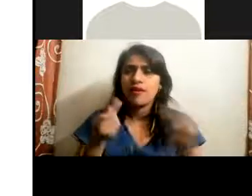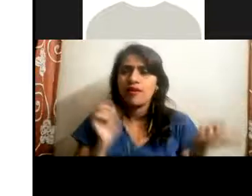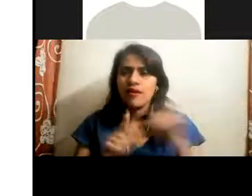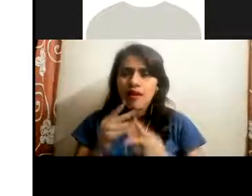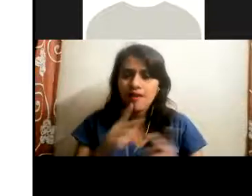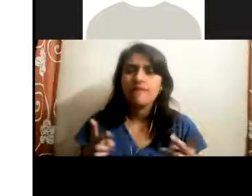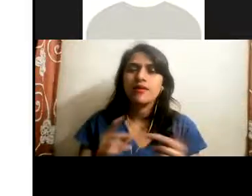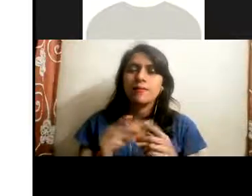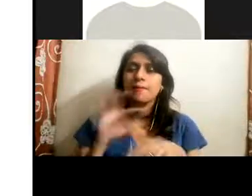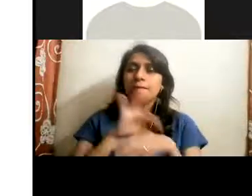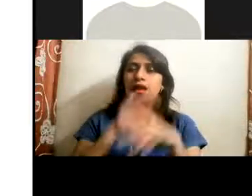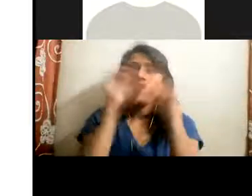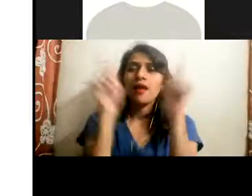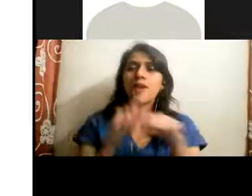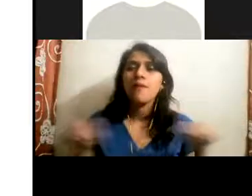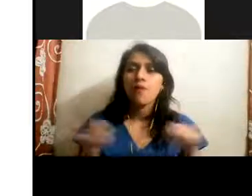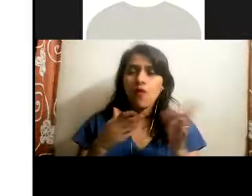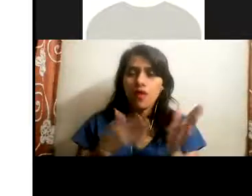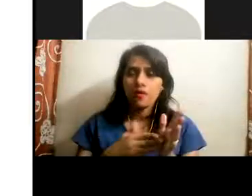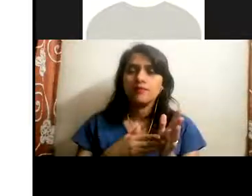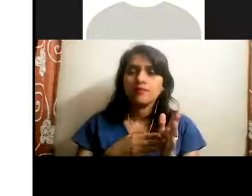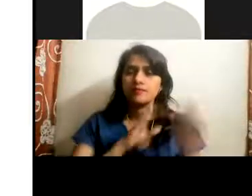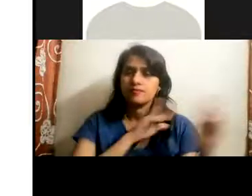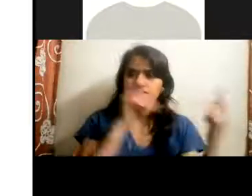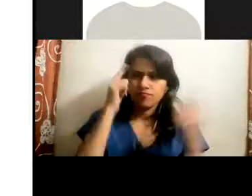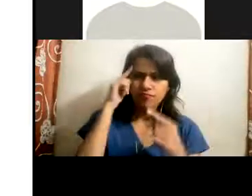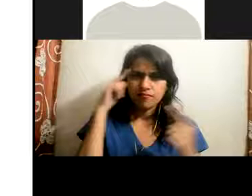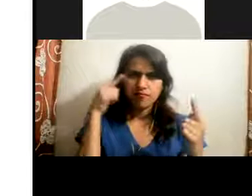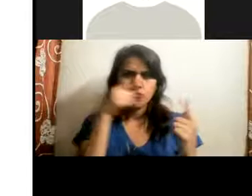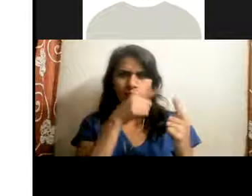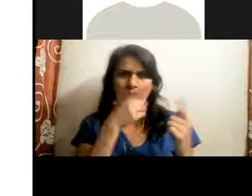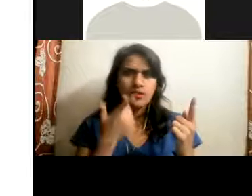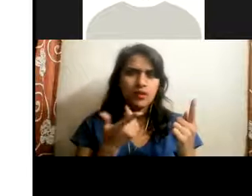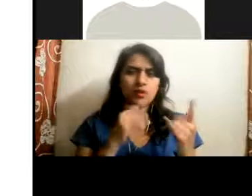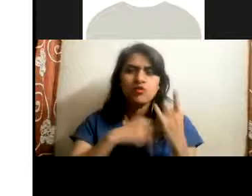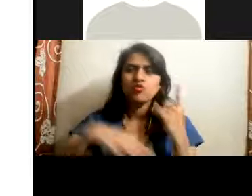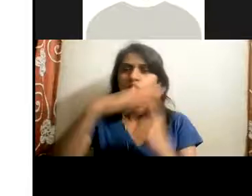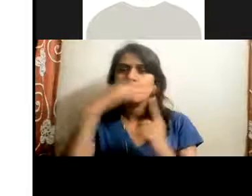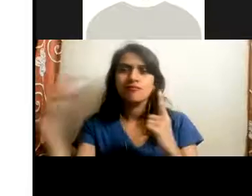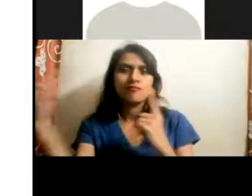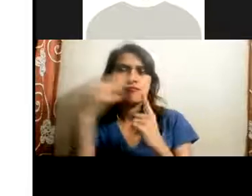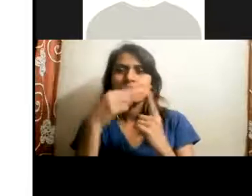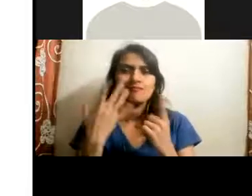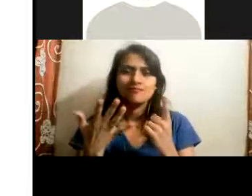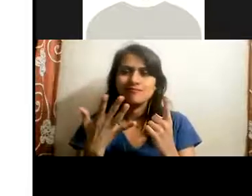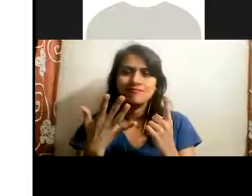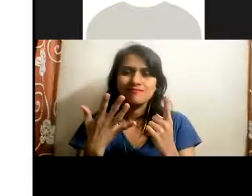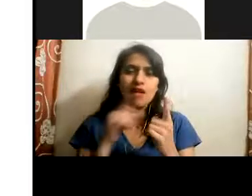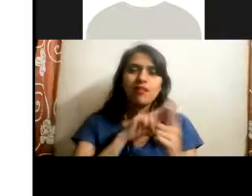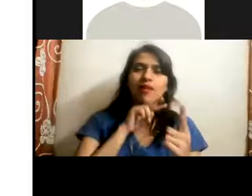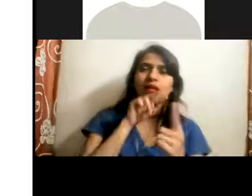the from the clinical angle, and it is not looking at the social angle. It is not looking at the empowerment